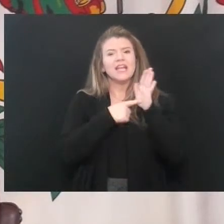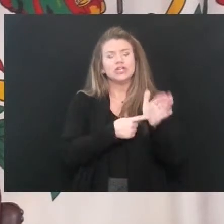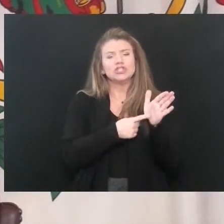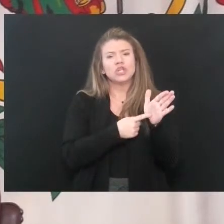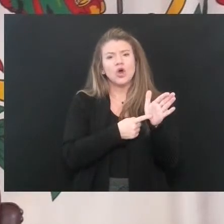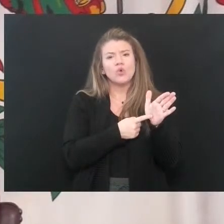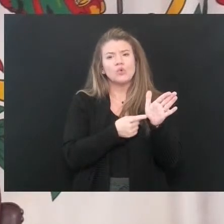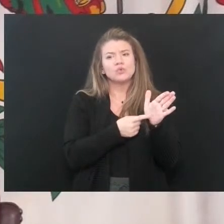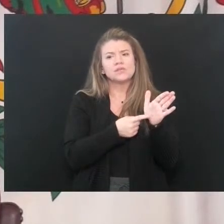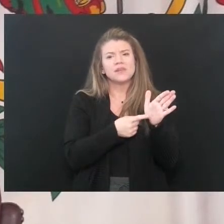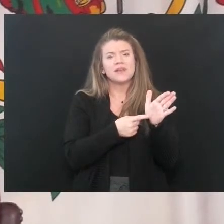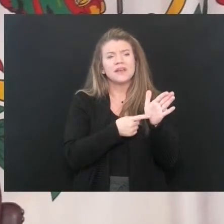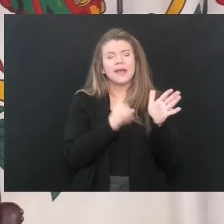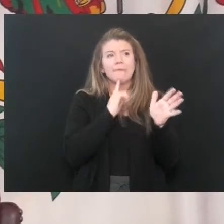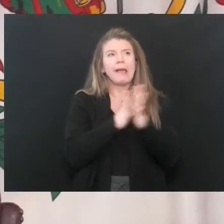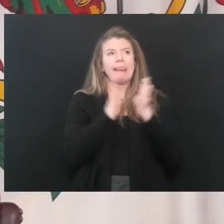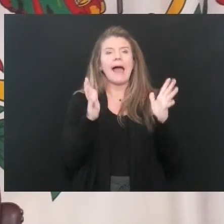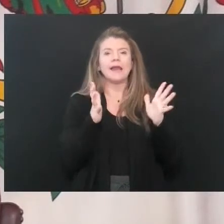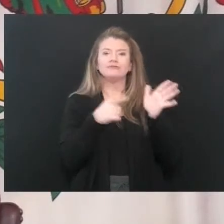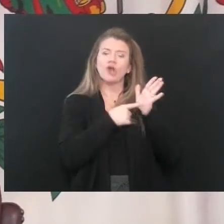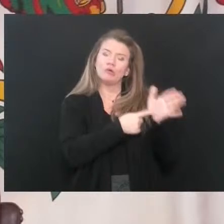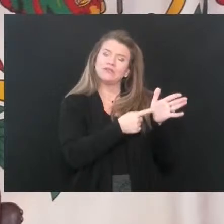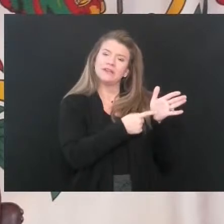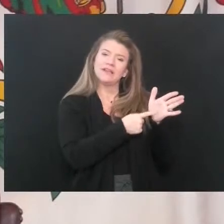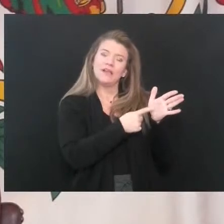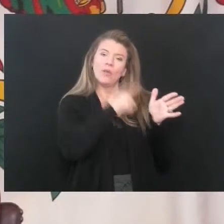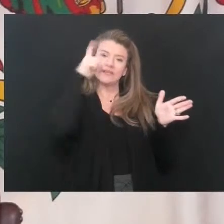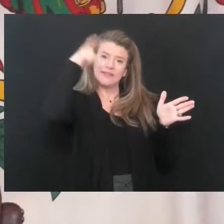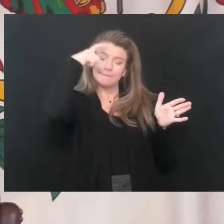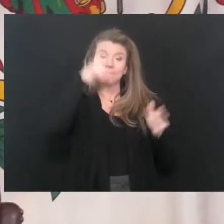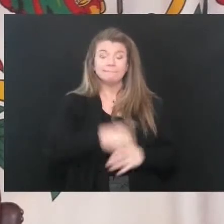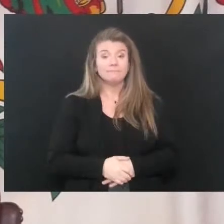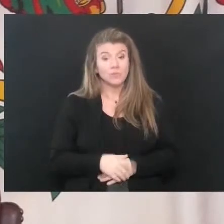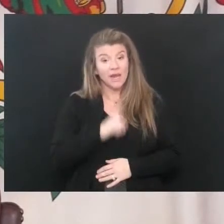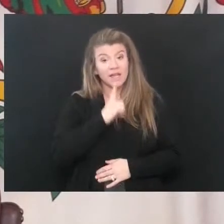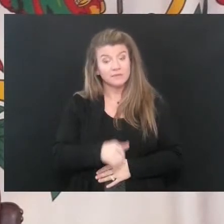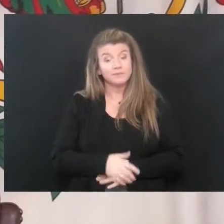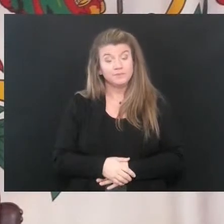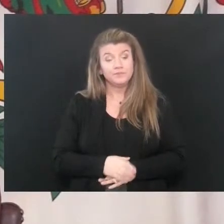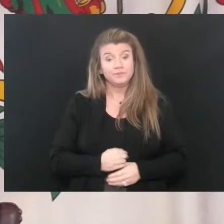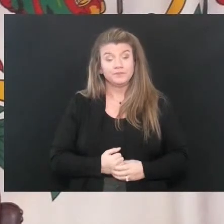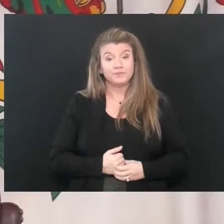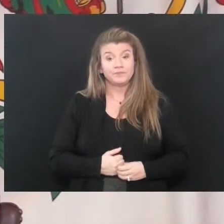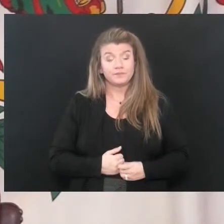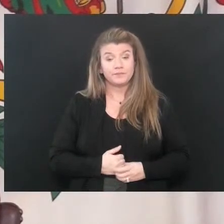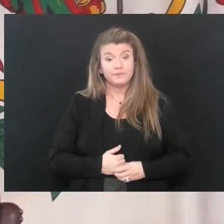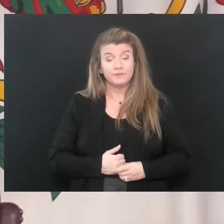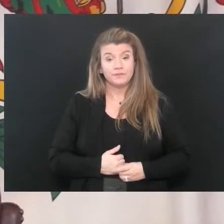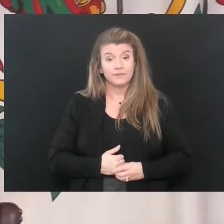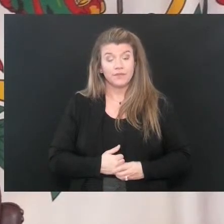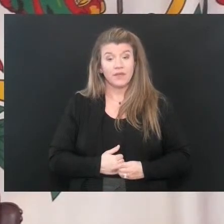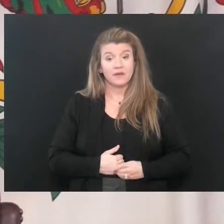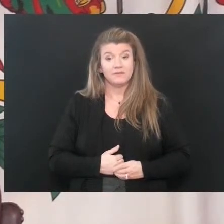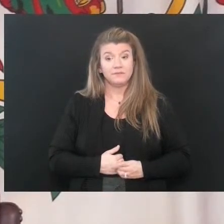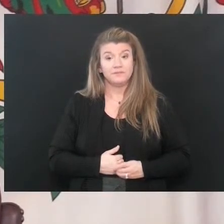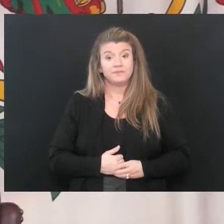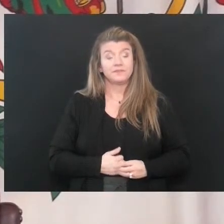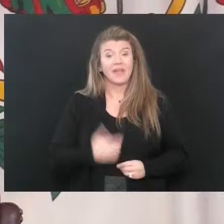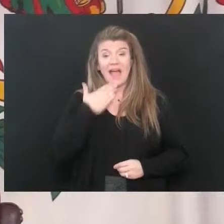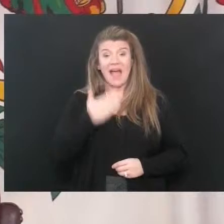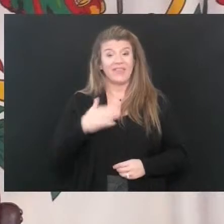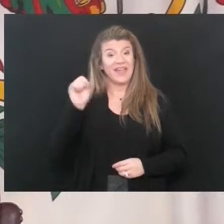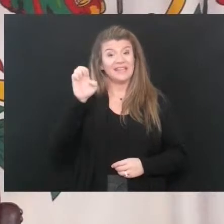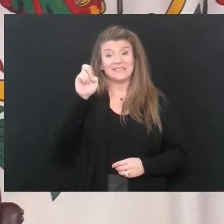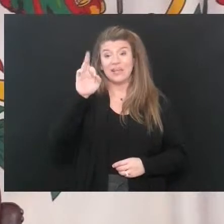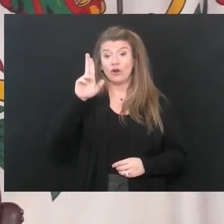shows in a lot of ways it shows wisdom, does it not? And I thank Senator Clemens. I